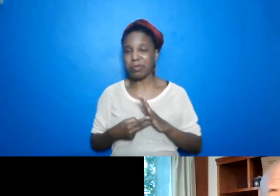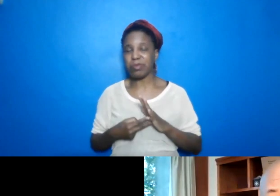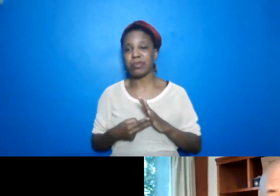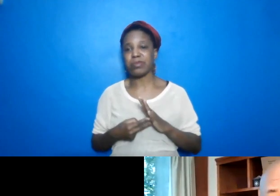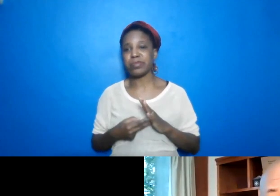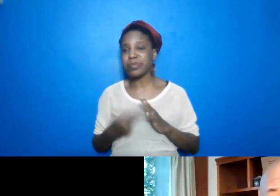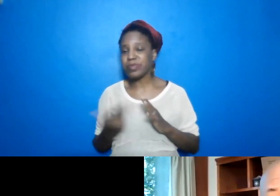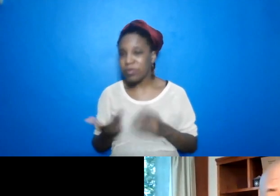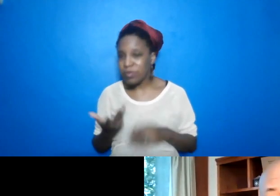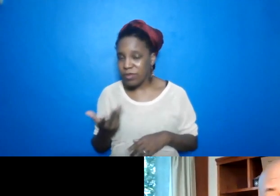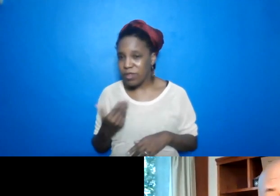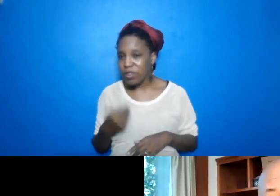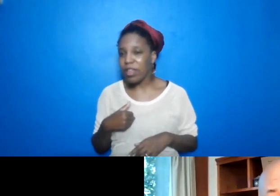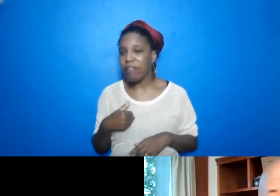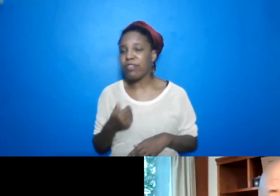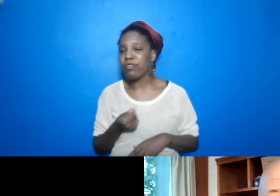are segregated